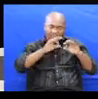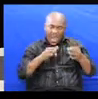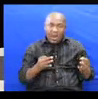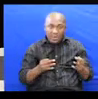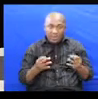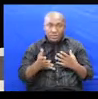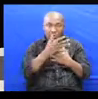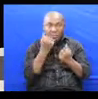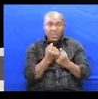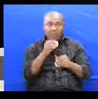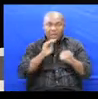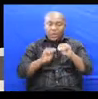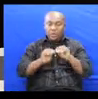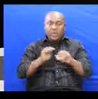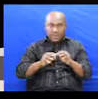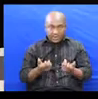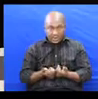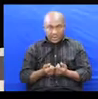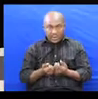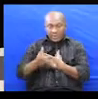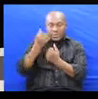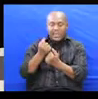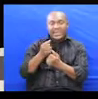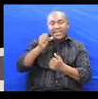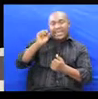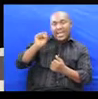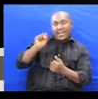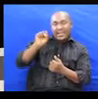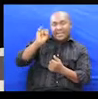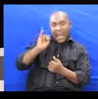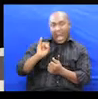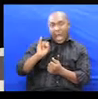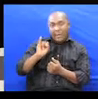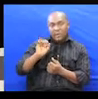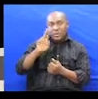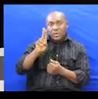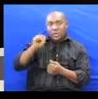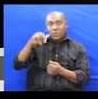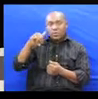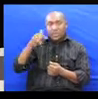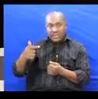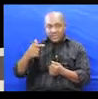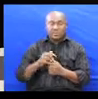from the formula, we are going to have the SI unity of molarity. So keep on following and see how are we going